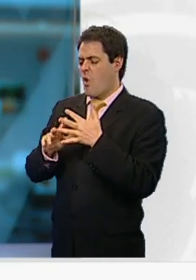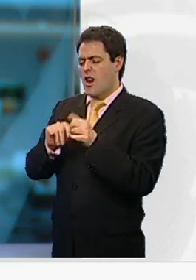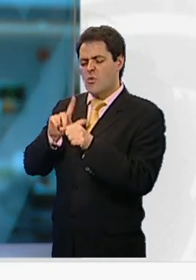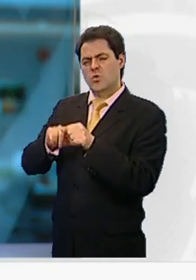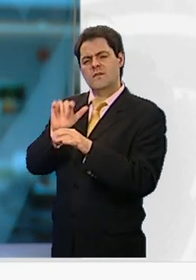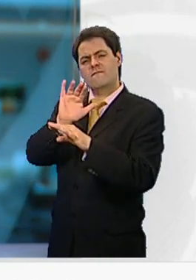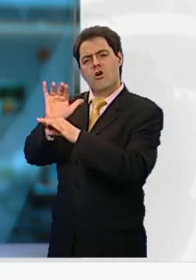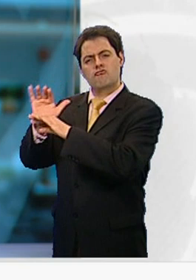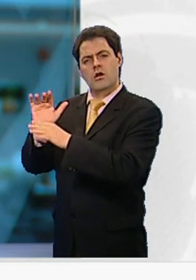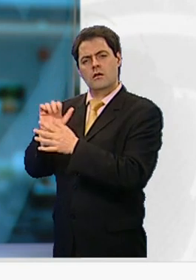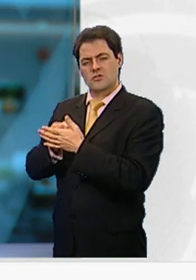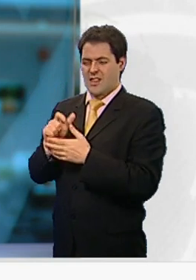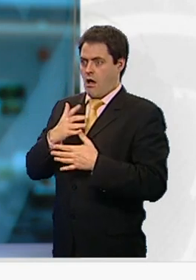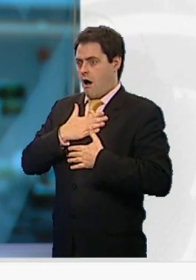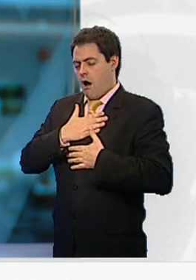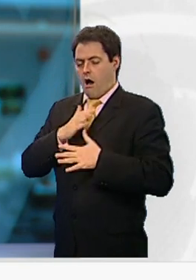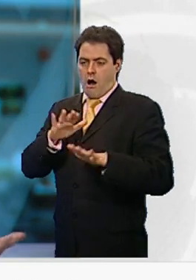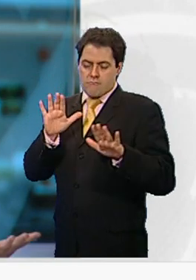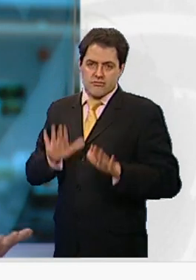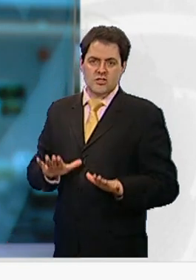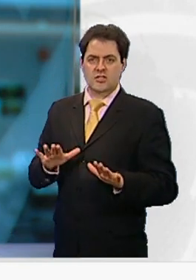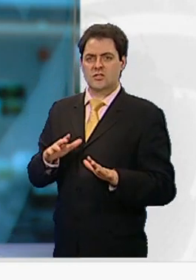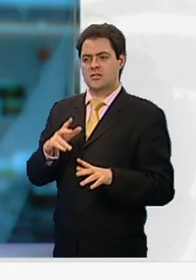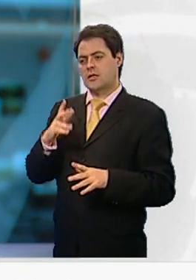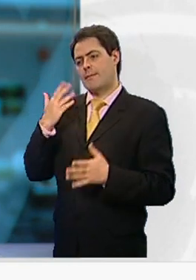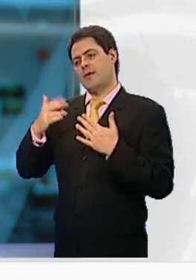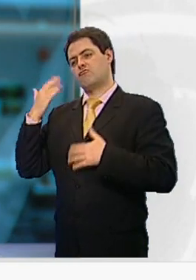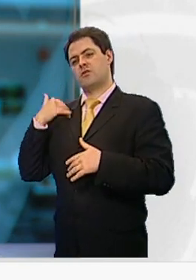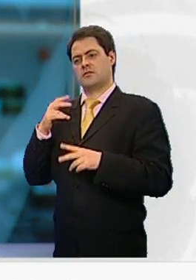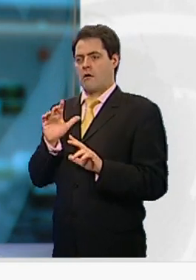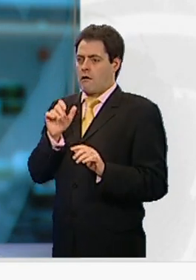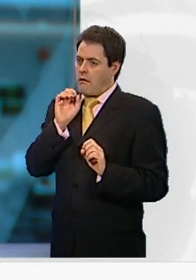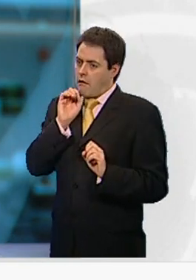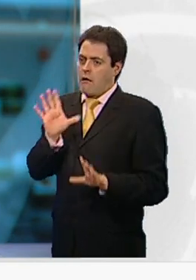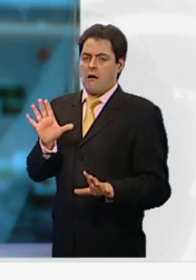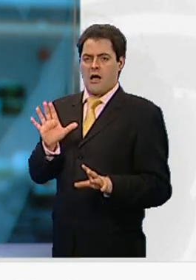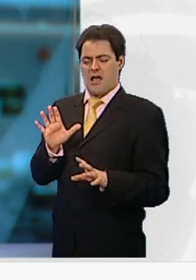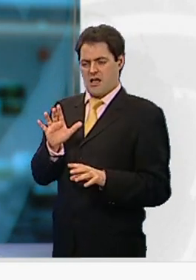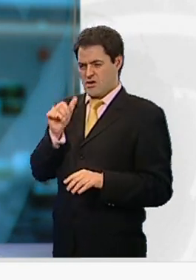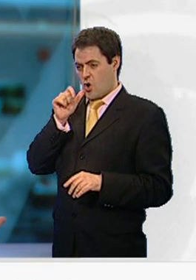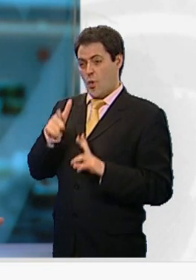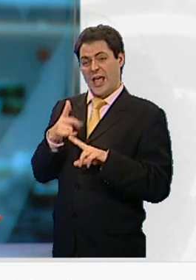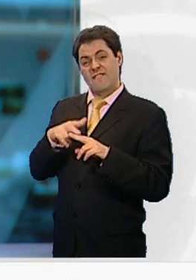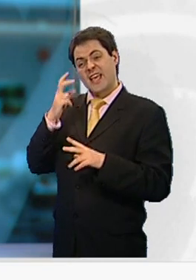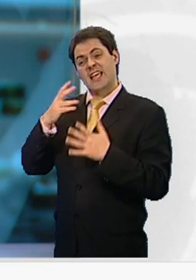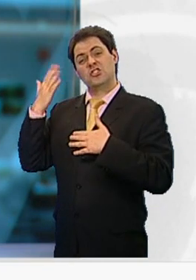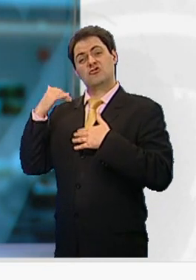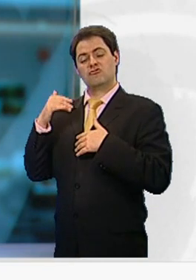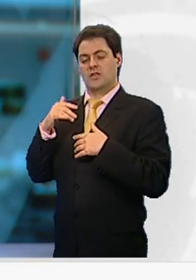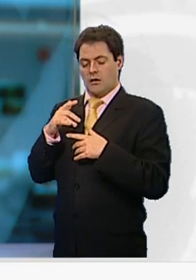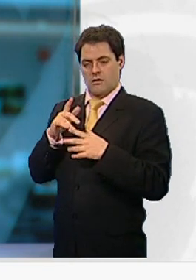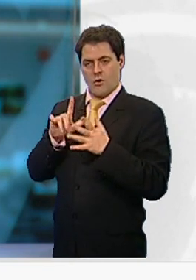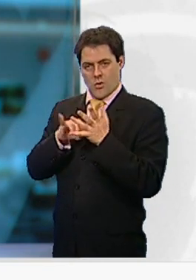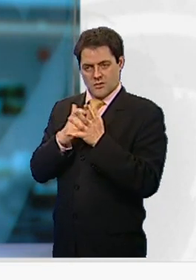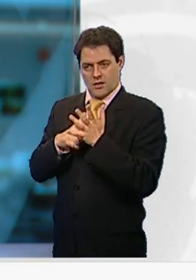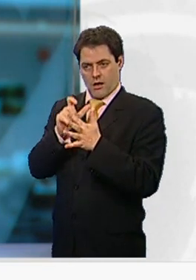and obviously the Emmys and places like that, they're a sucker for a good British costume drama. Yes. I mean, you only need to look at the success rate of British costume